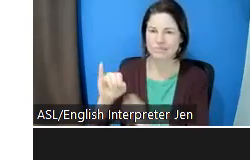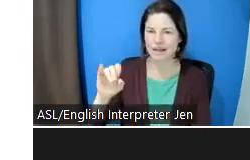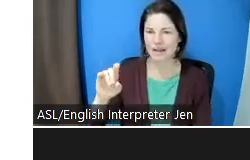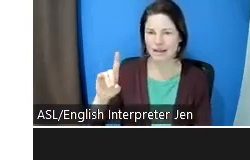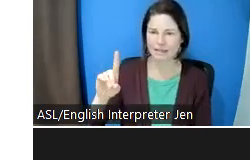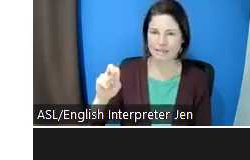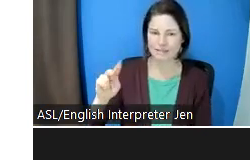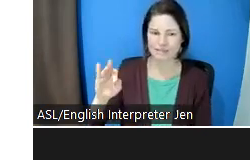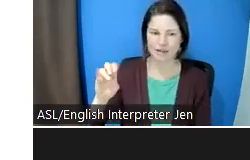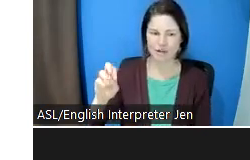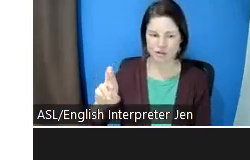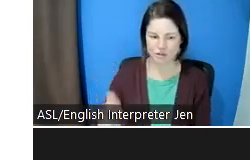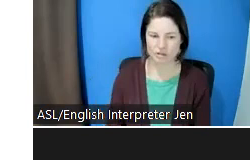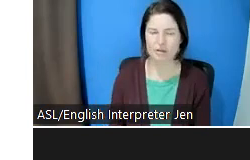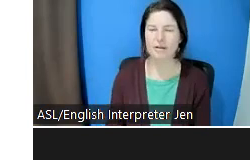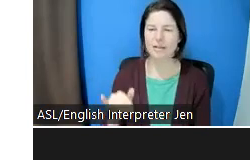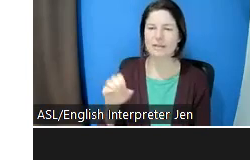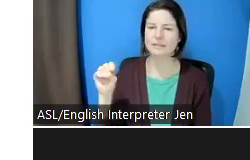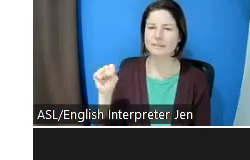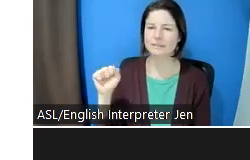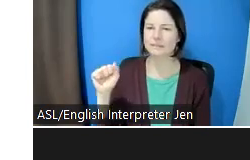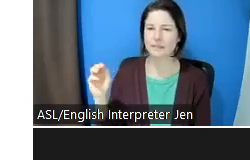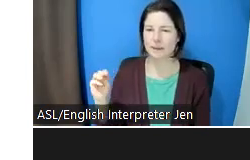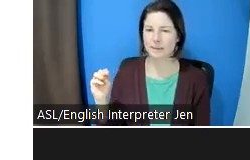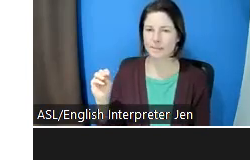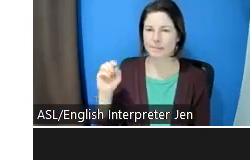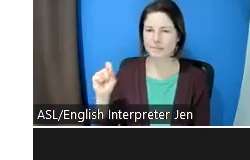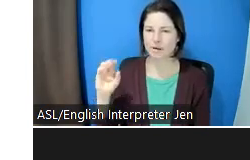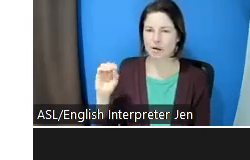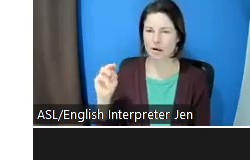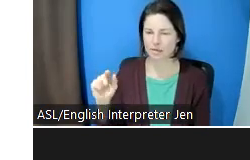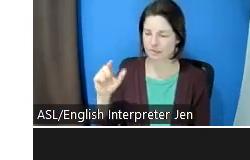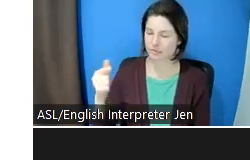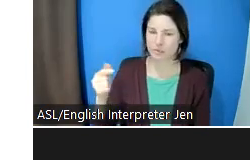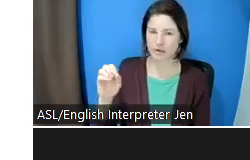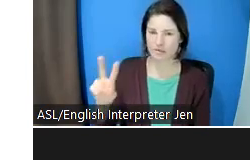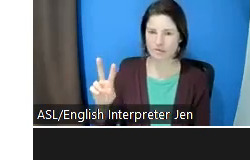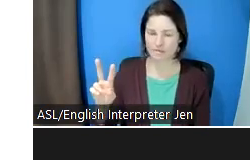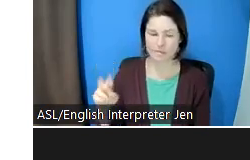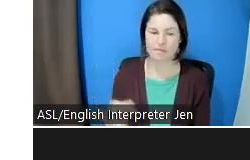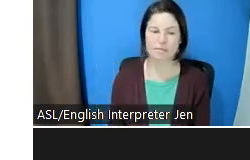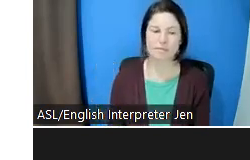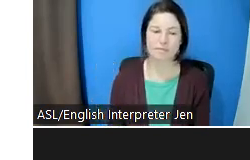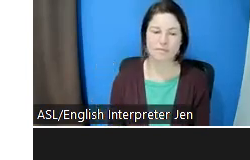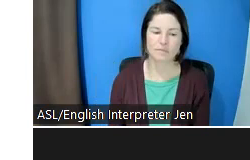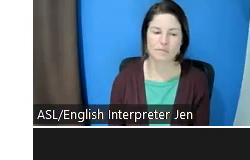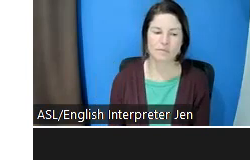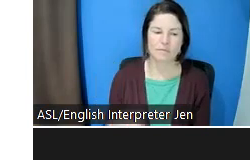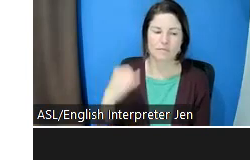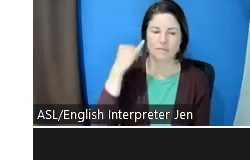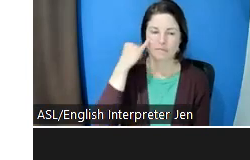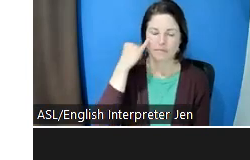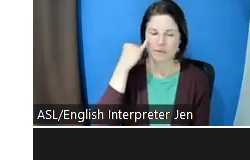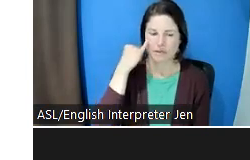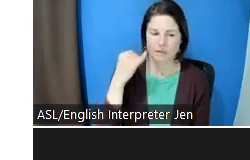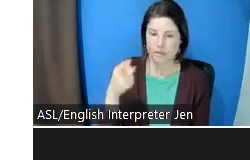sam.gov. So if you have any experience with grants in sam.gov, that unique entity identifier will be familiar. If